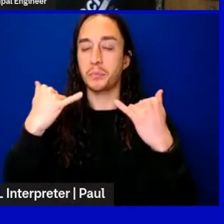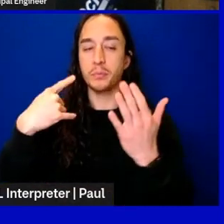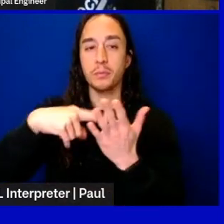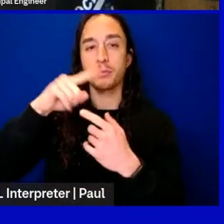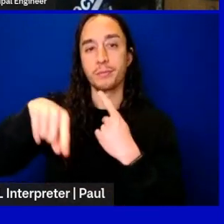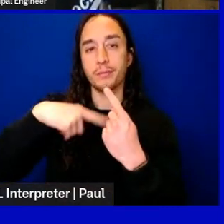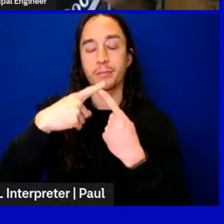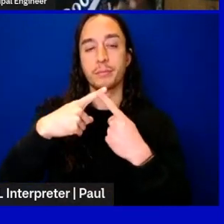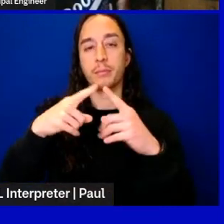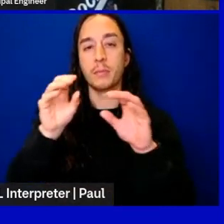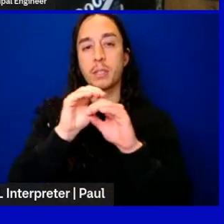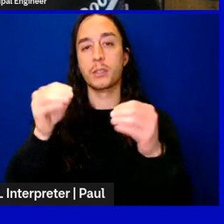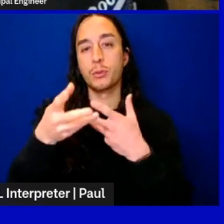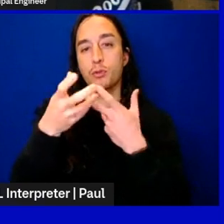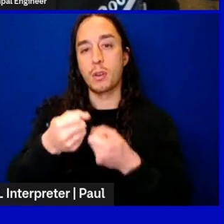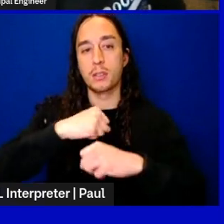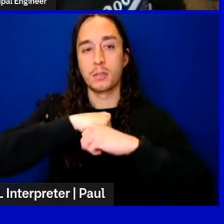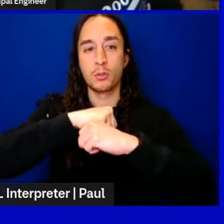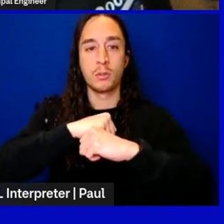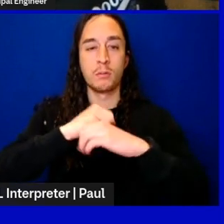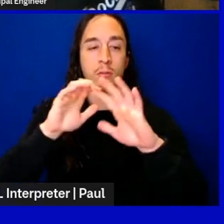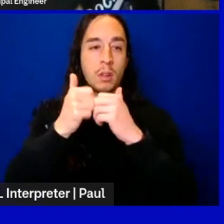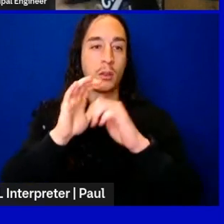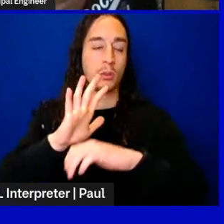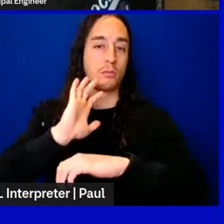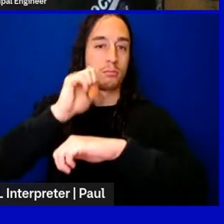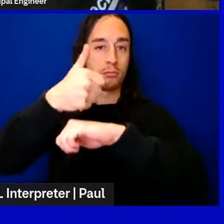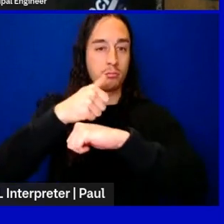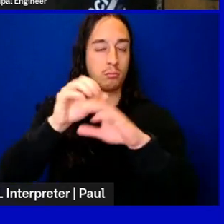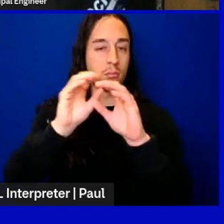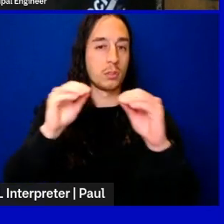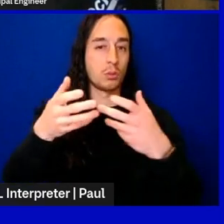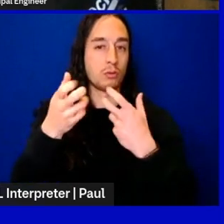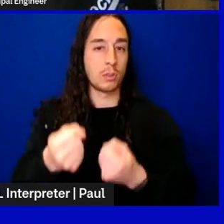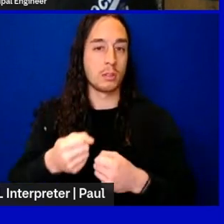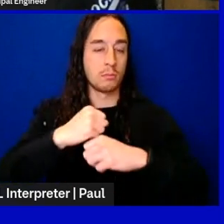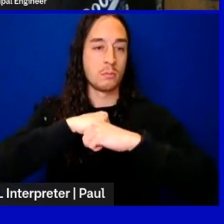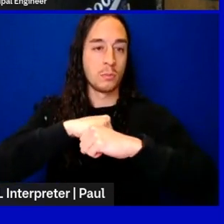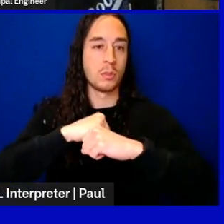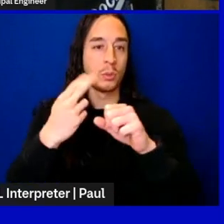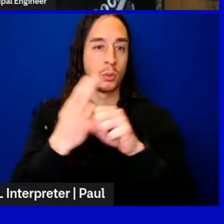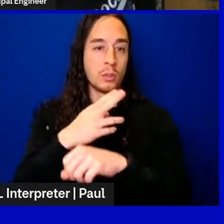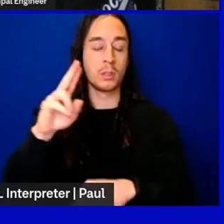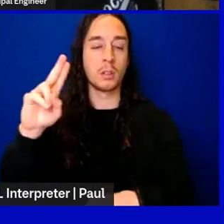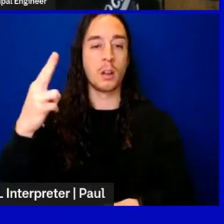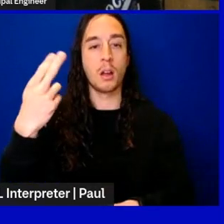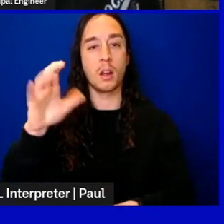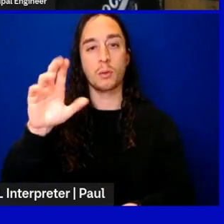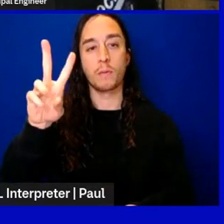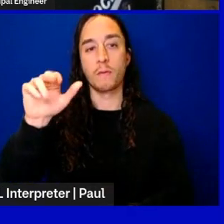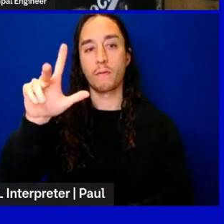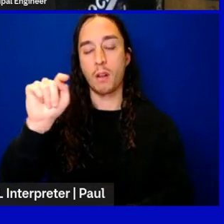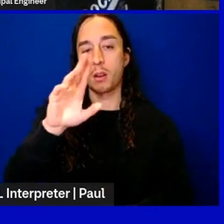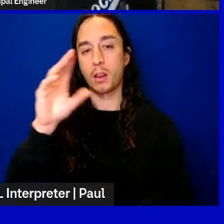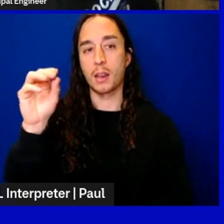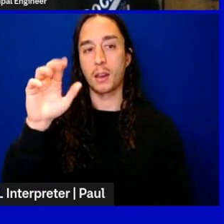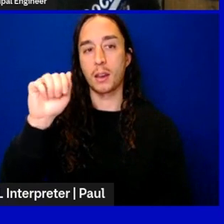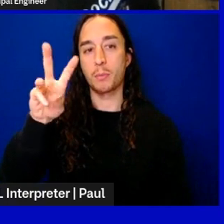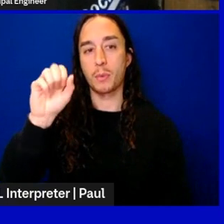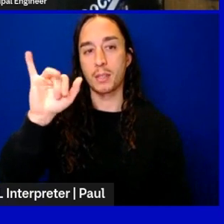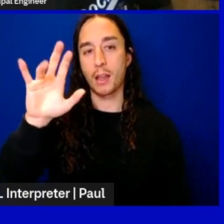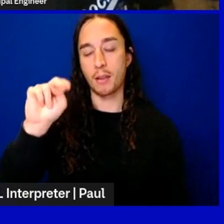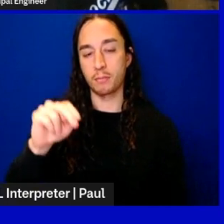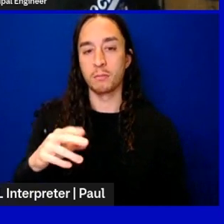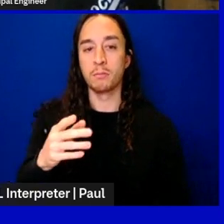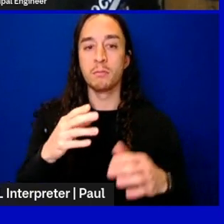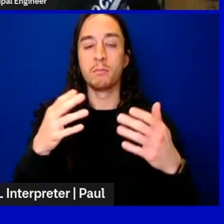trust security and how you can implement zero trust security using the HashiCorp Vault and AWS IAM. So, a little bit about